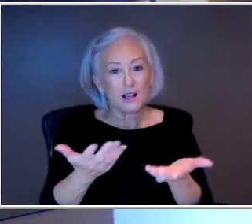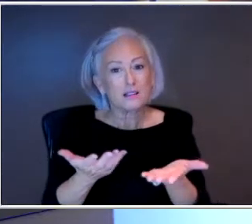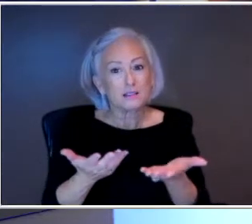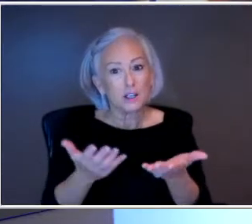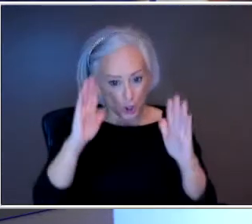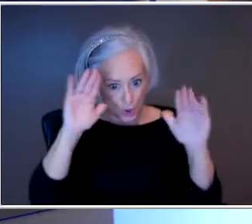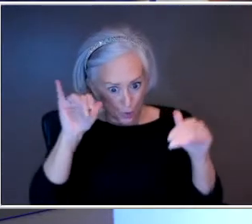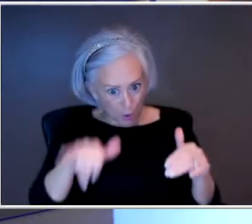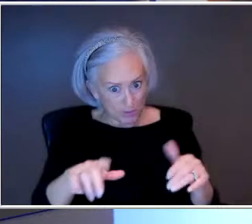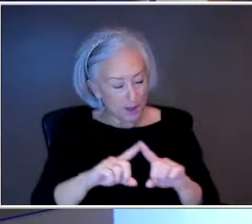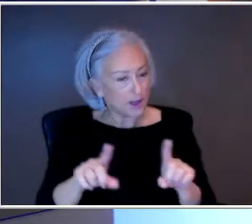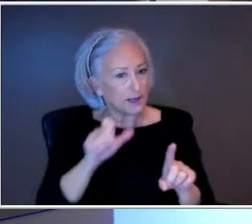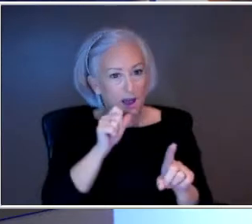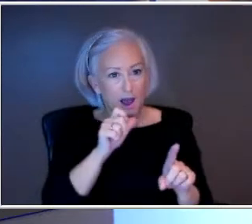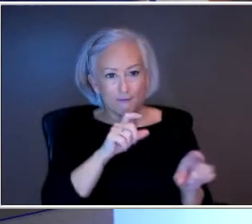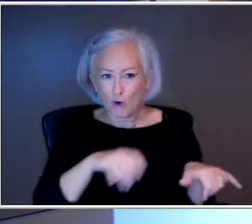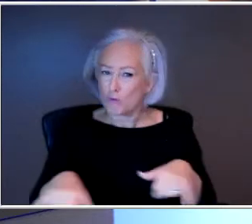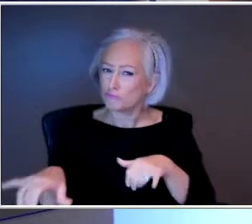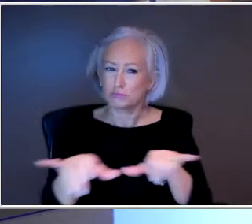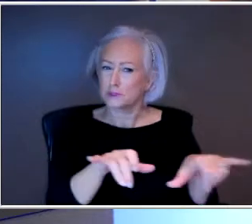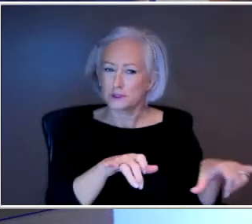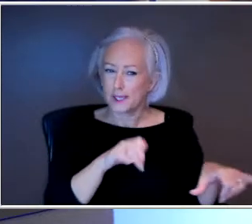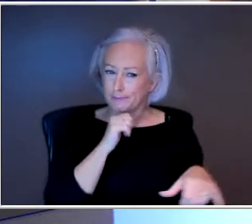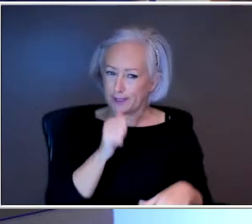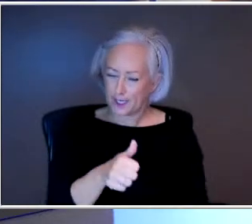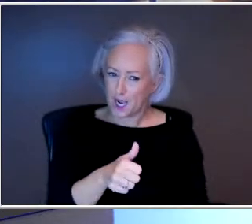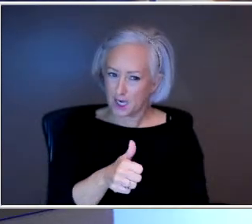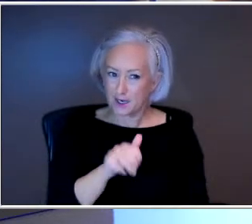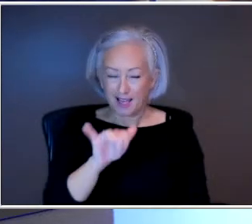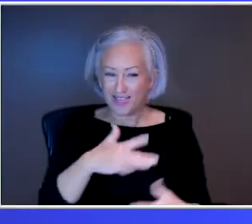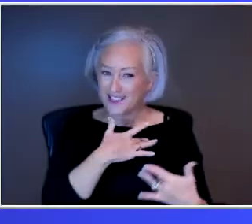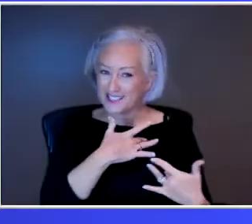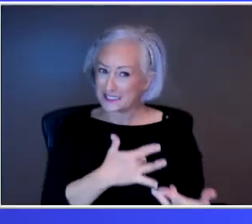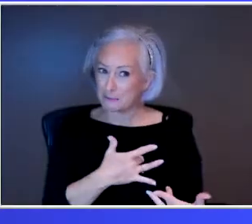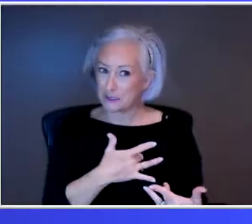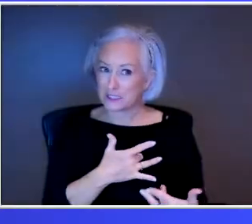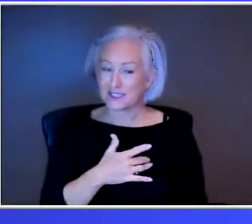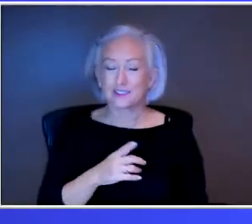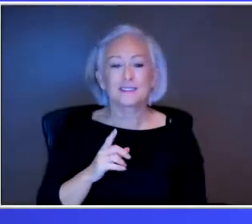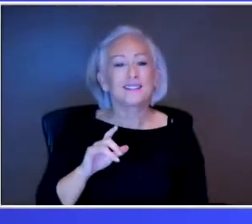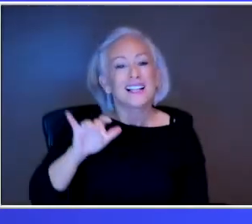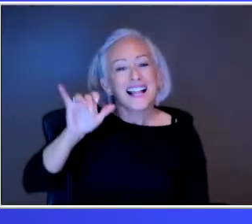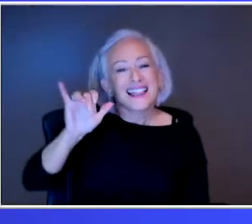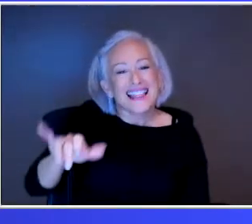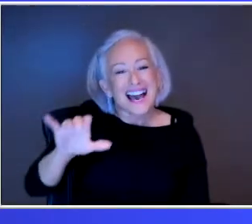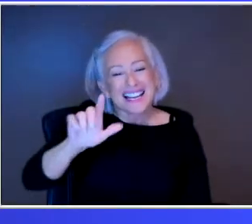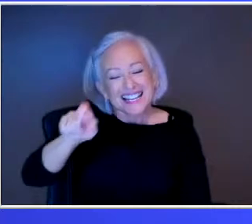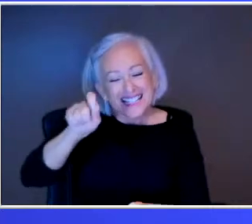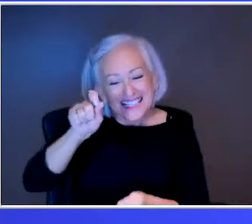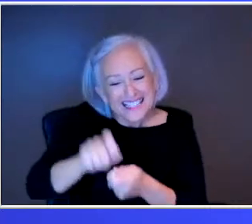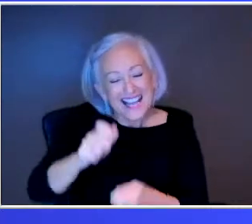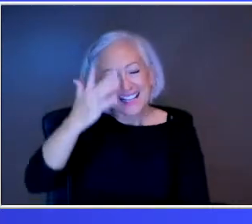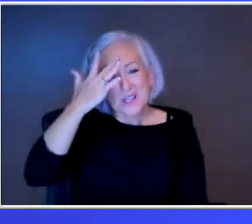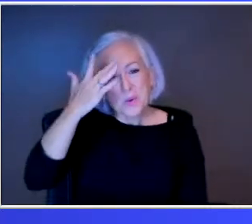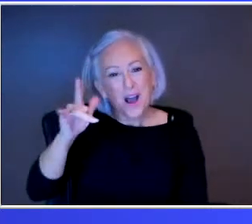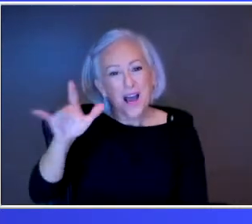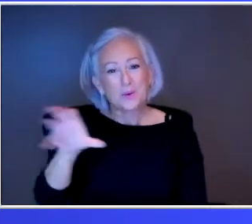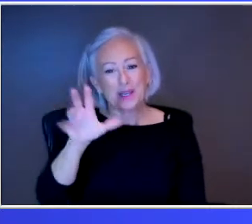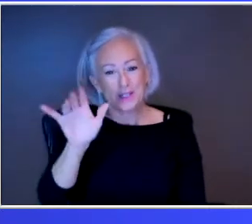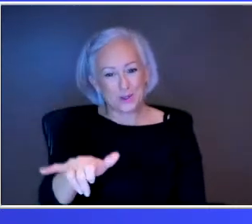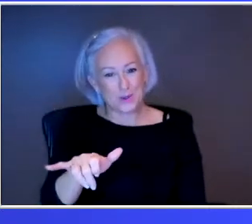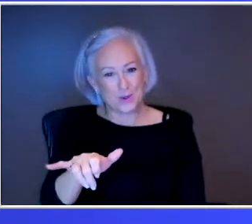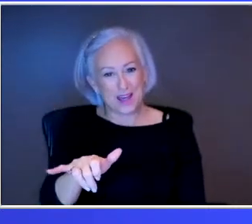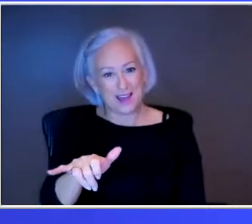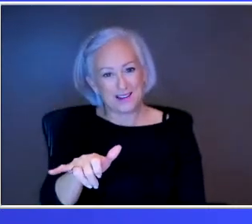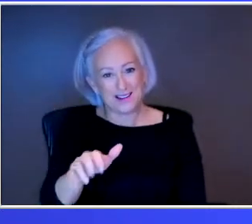everyone, I would imagine. Is this pretty typical or not? This is exactly why we do these things, and with the speed and acuity that